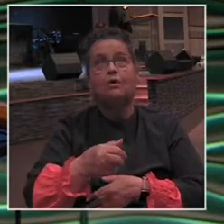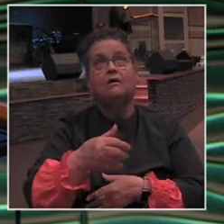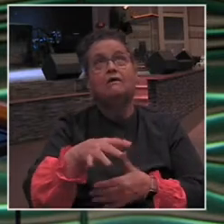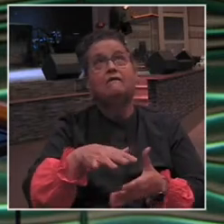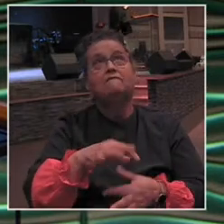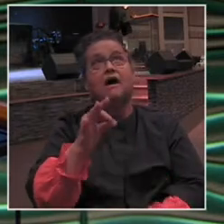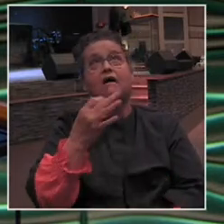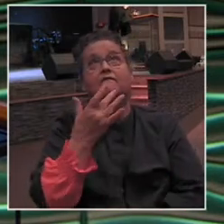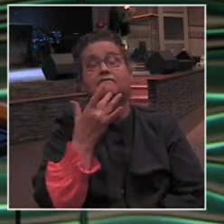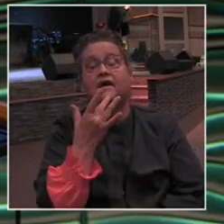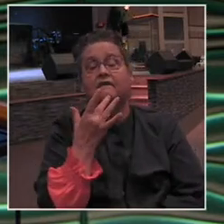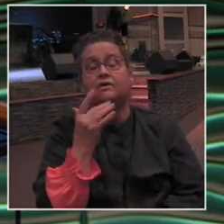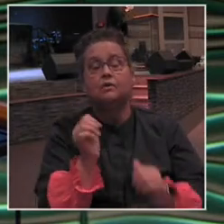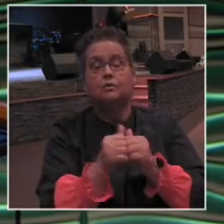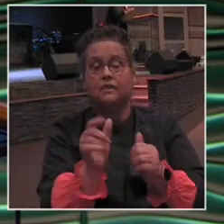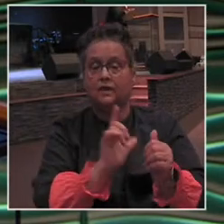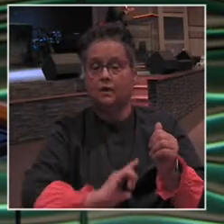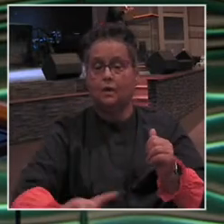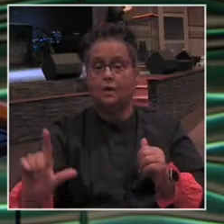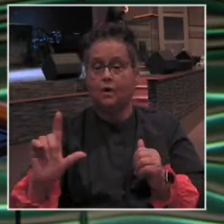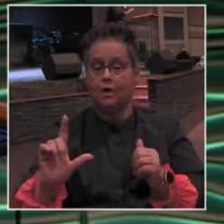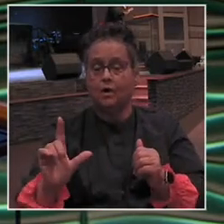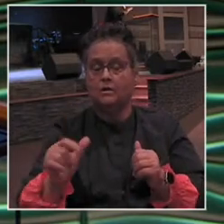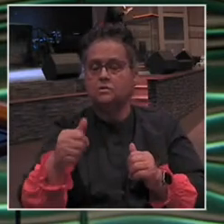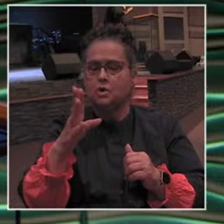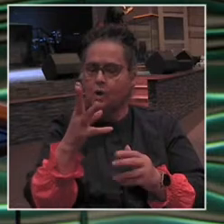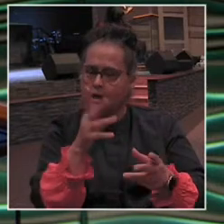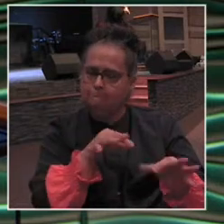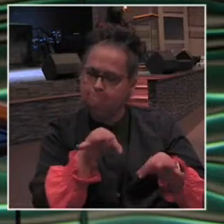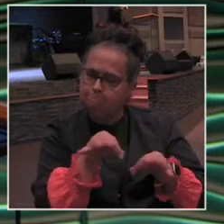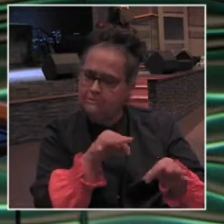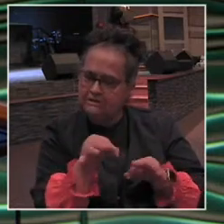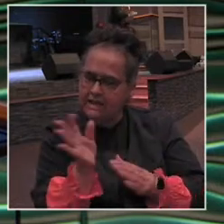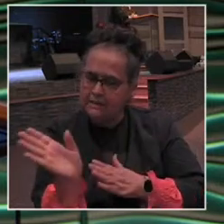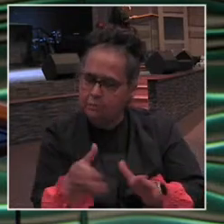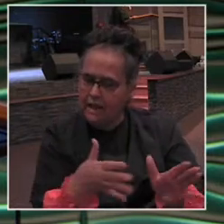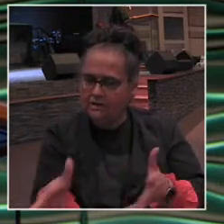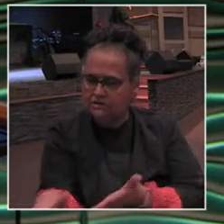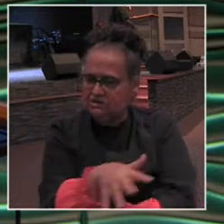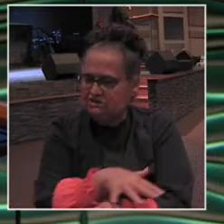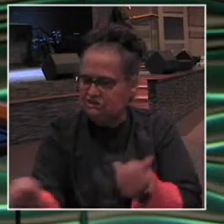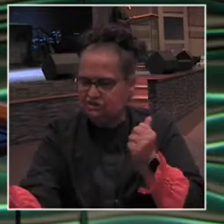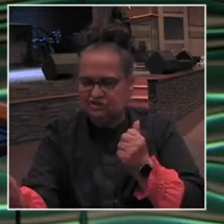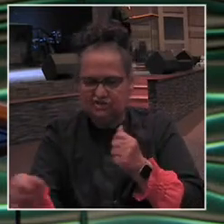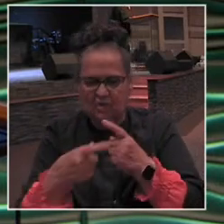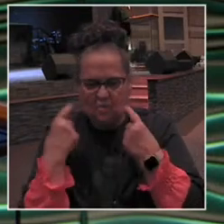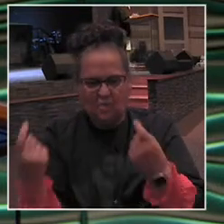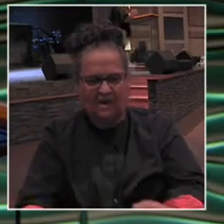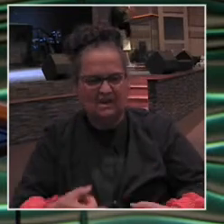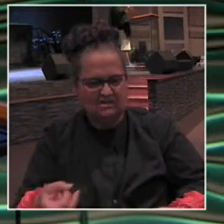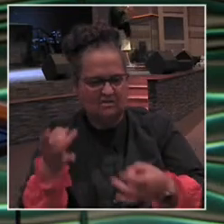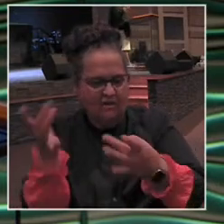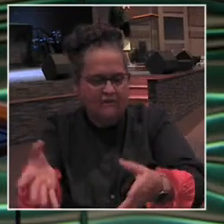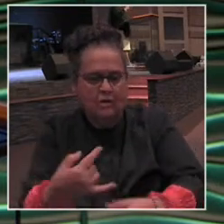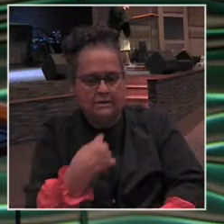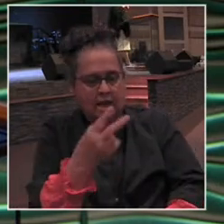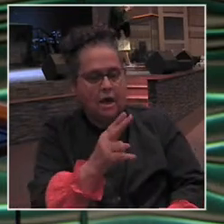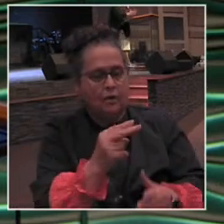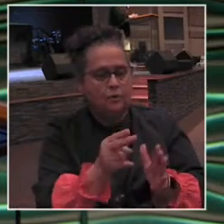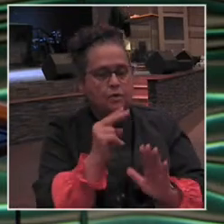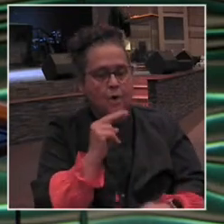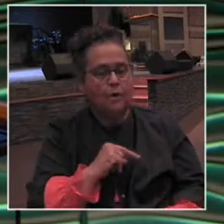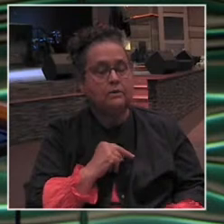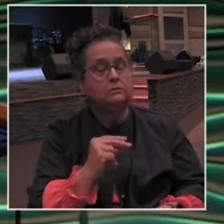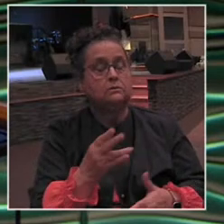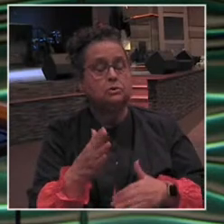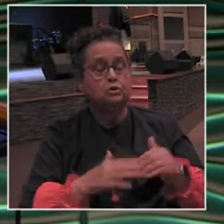Lord." So God begins to reveal his plan to Noah. He intends to wipe the earth of the wickedness and tell Noah to build a